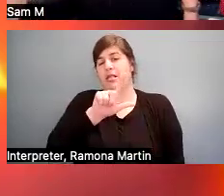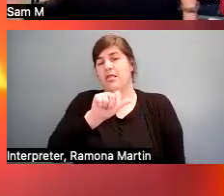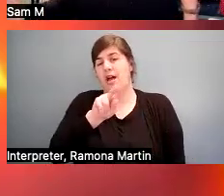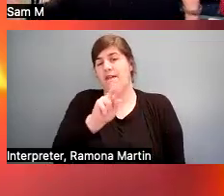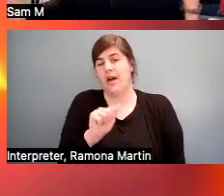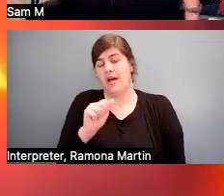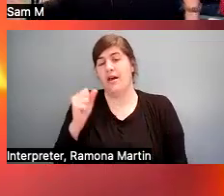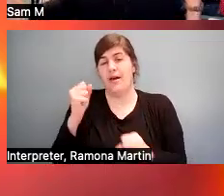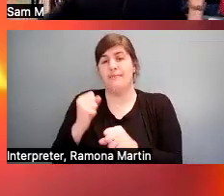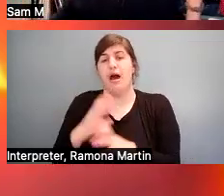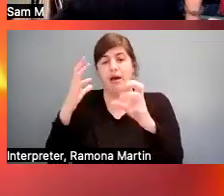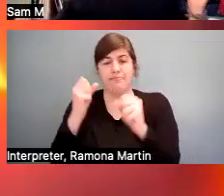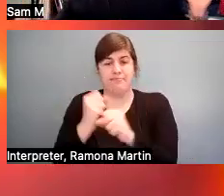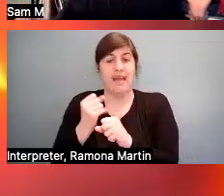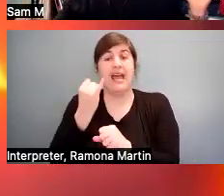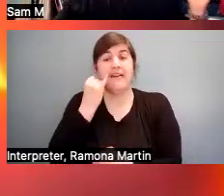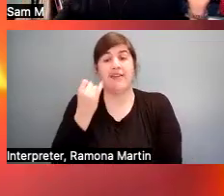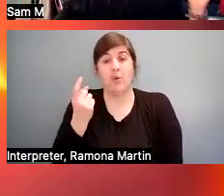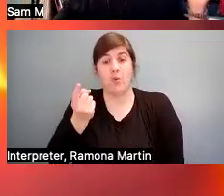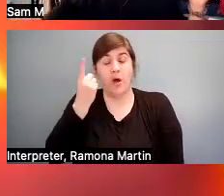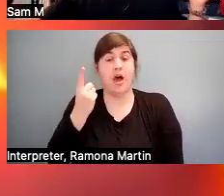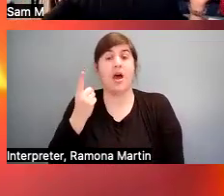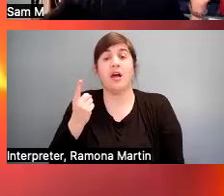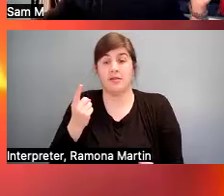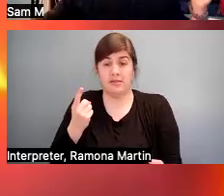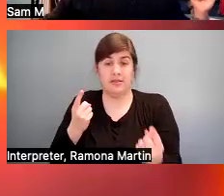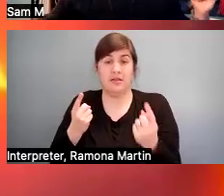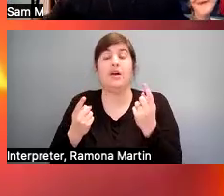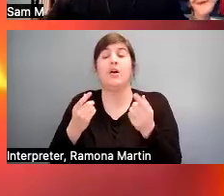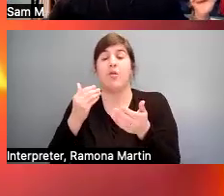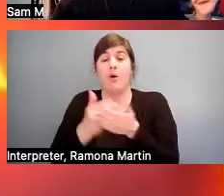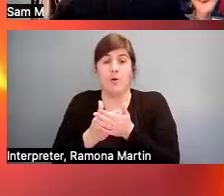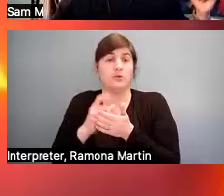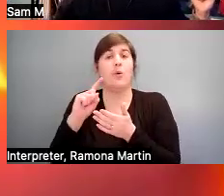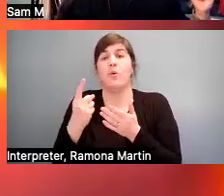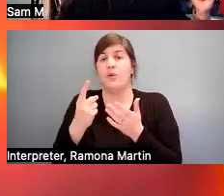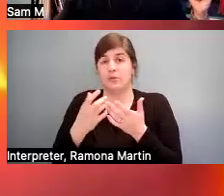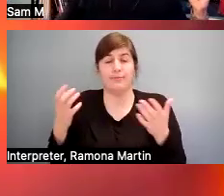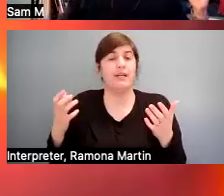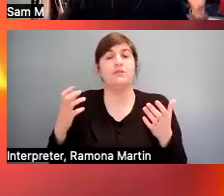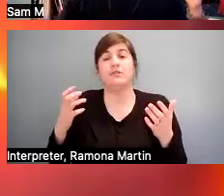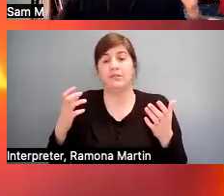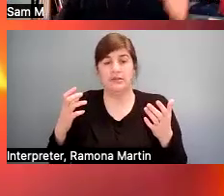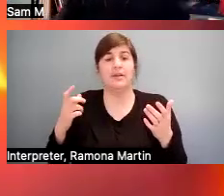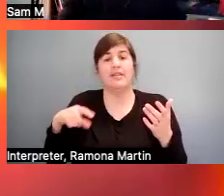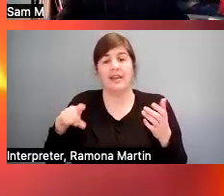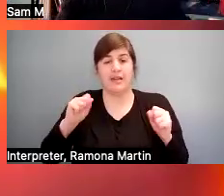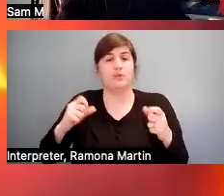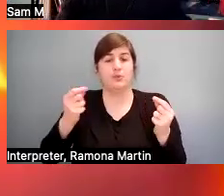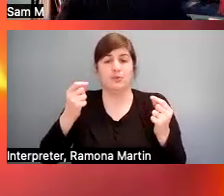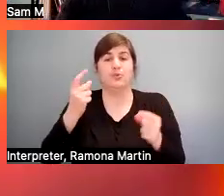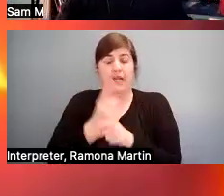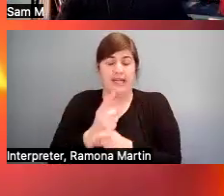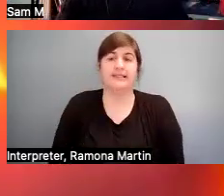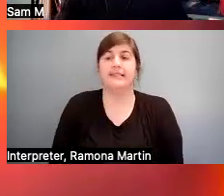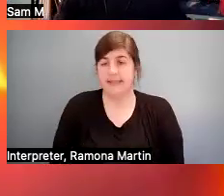out of a volcano, if one of those is coming towards you, there's only so much a silver suit can do. Right, for sure. Yeah, wild.